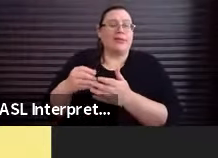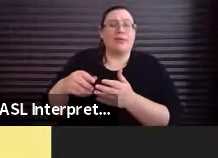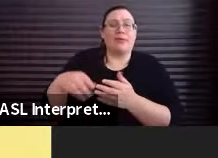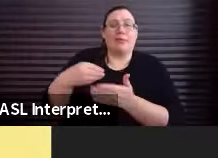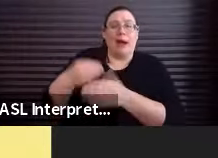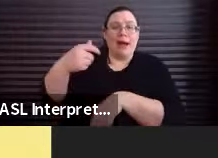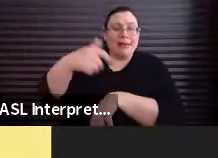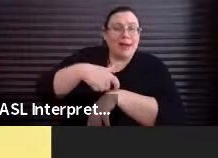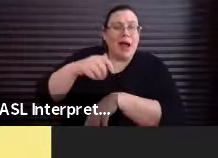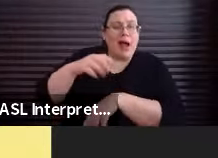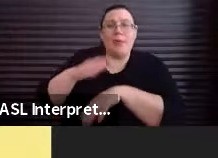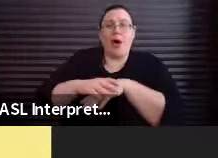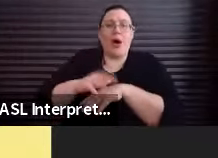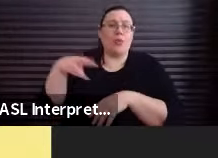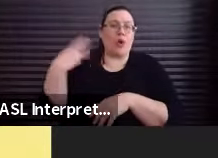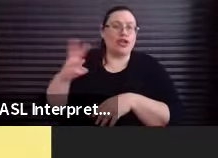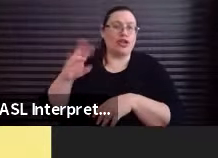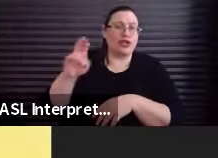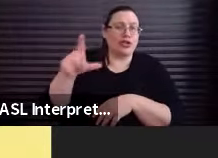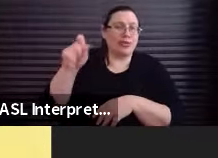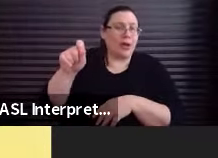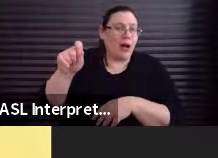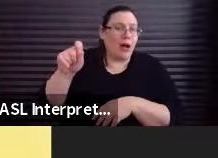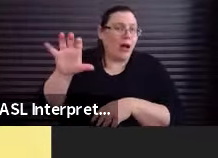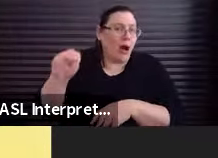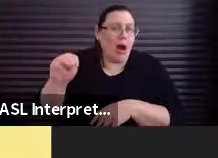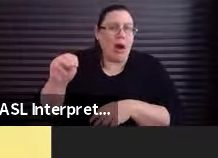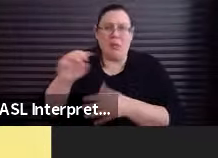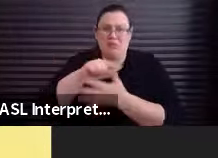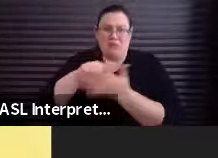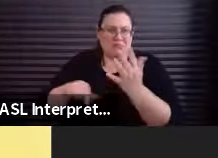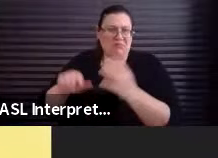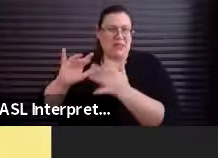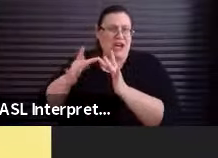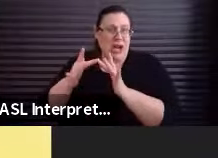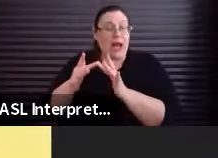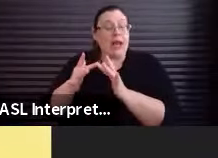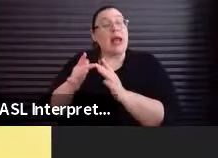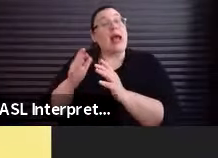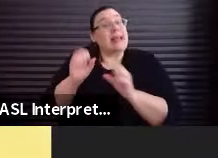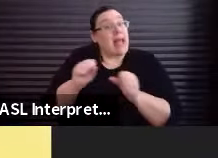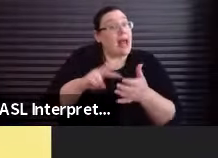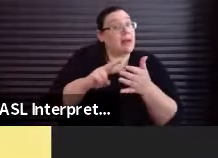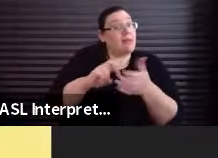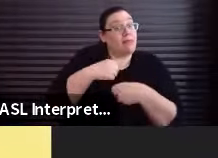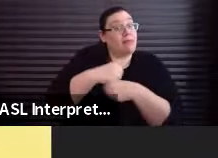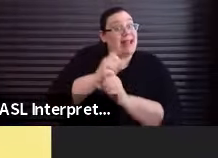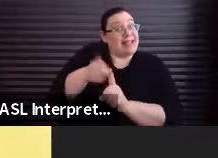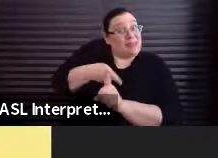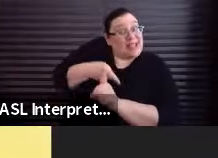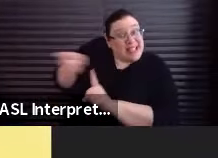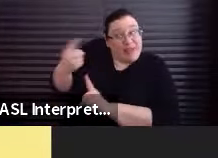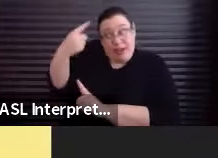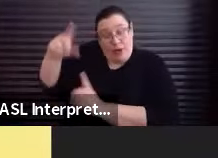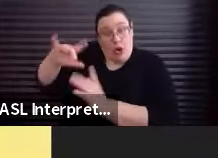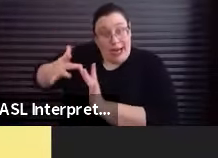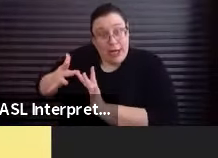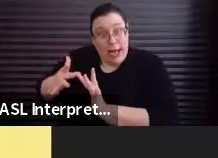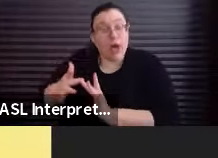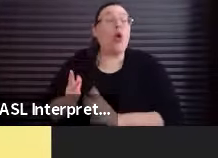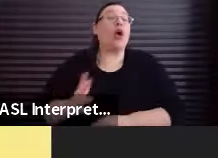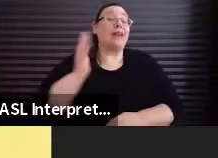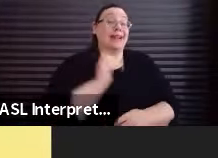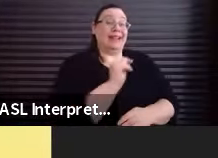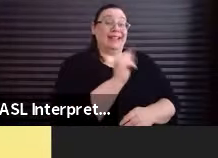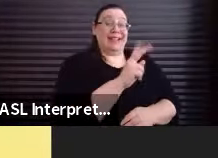WashingtonJournal.com. That would all be internet. They can either be made for internet or move over from TV over to